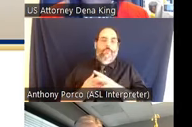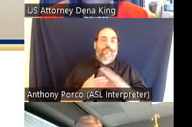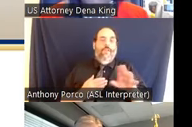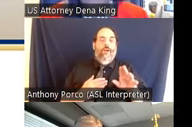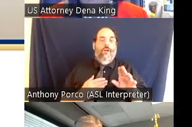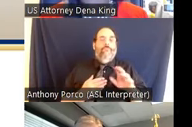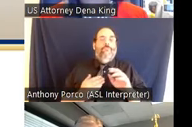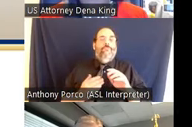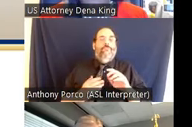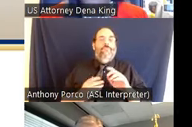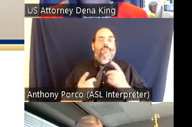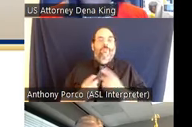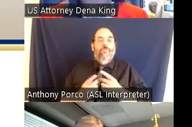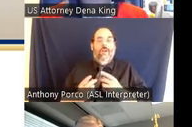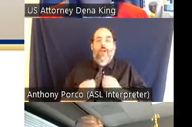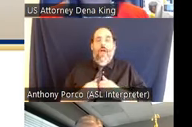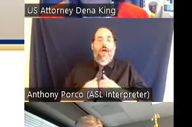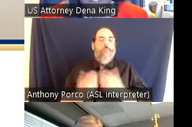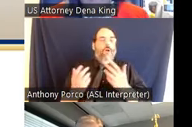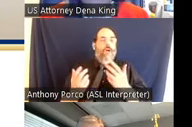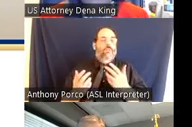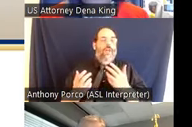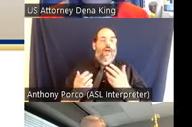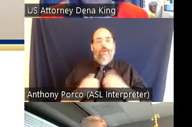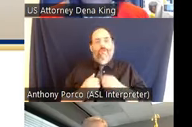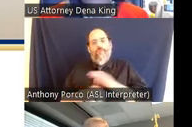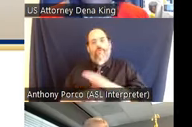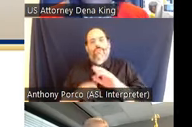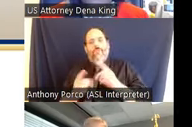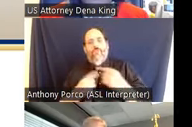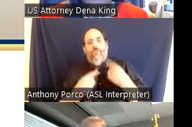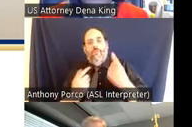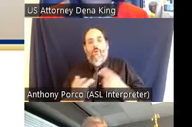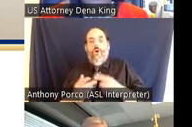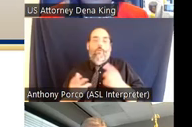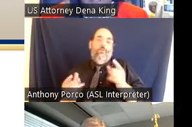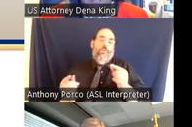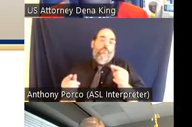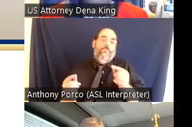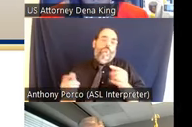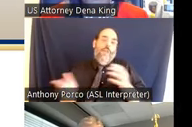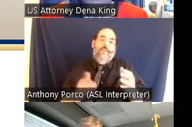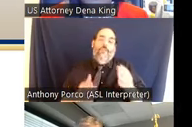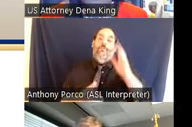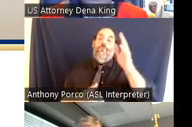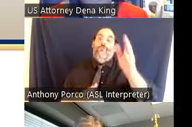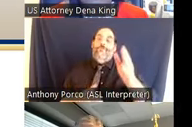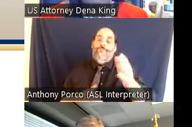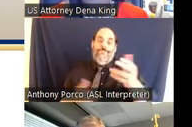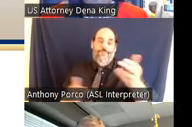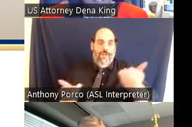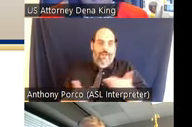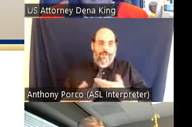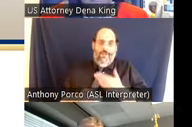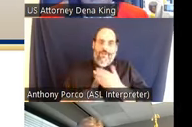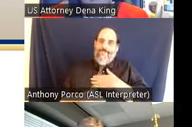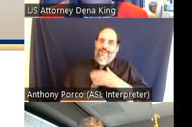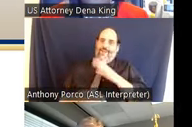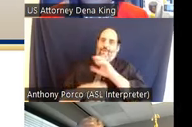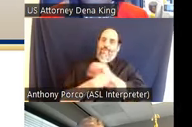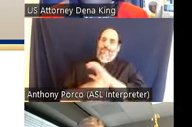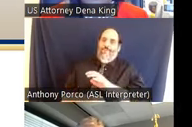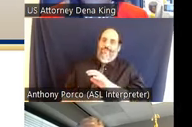districts, what impact they've had so far, and their plans for the future. I am honored to be joined by my